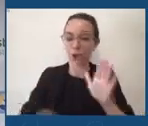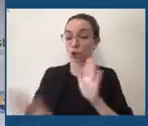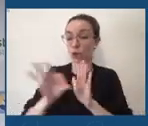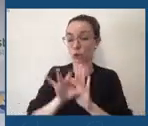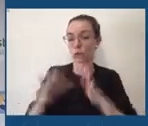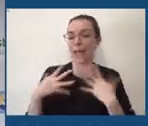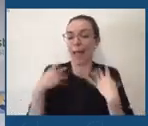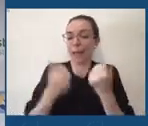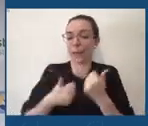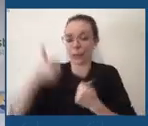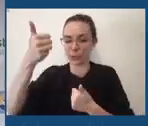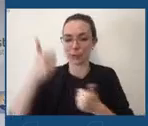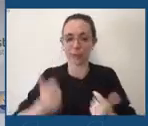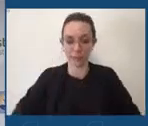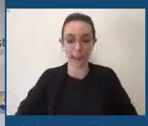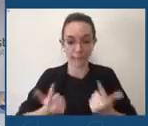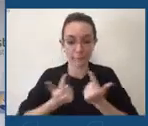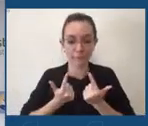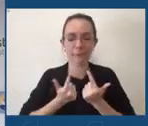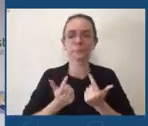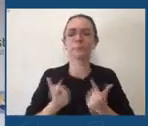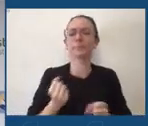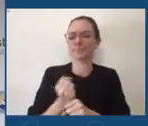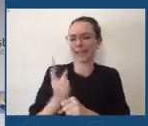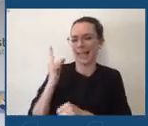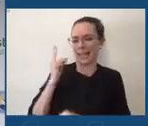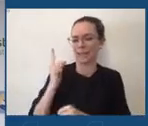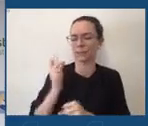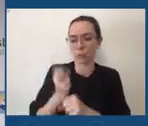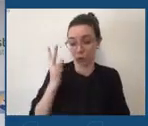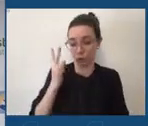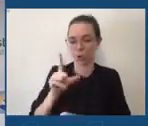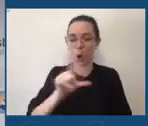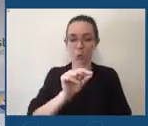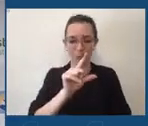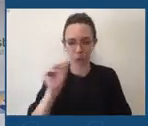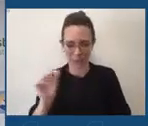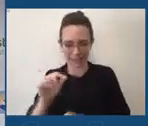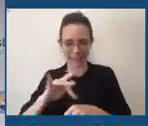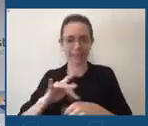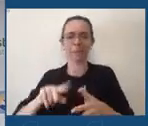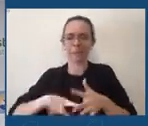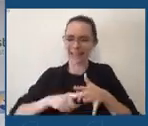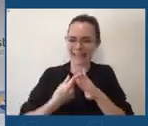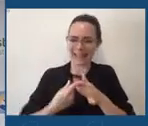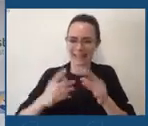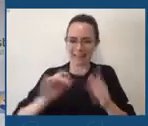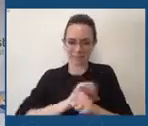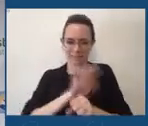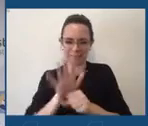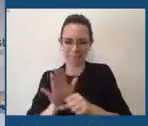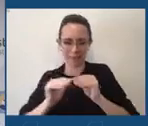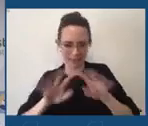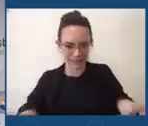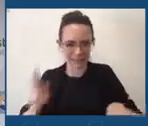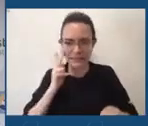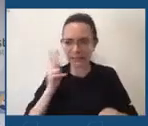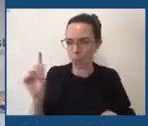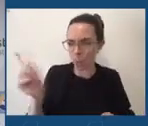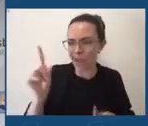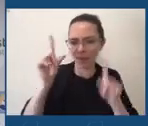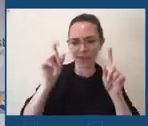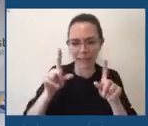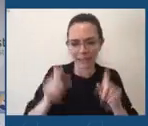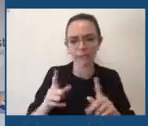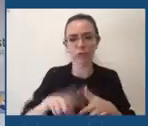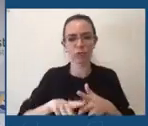You know, in early 2020, at the start of the pandemic, we could see very early on where our testing was coming from, and more